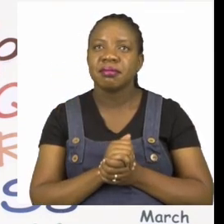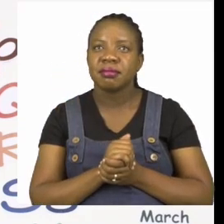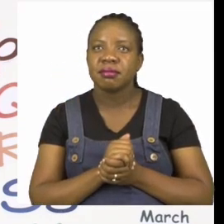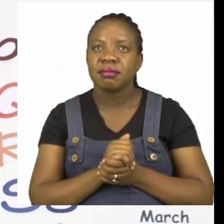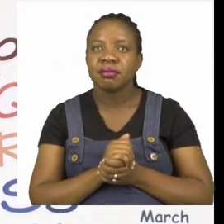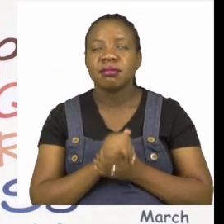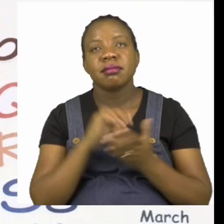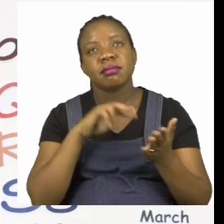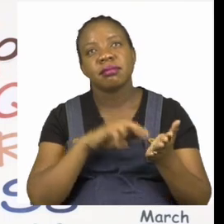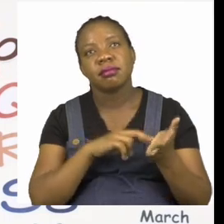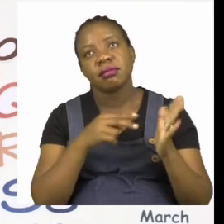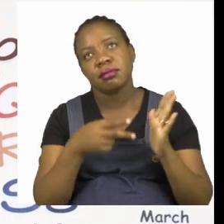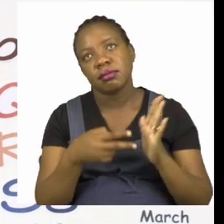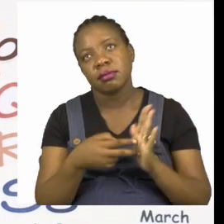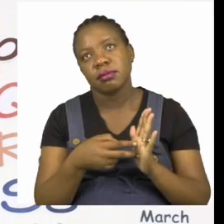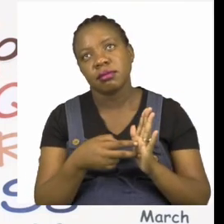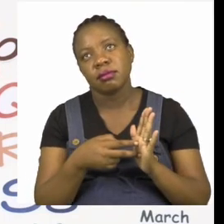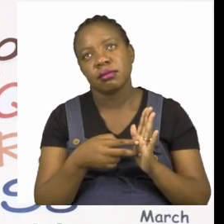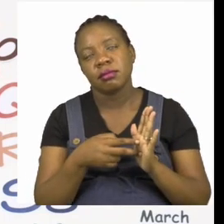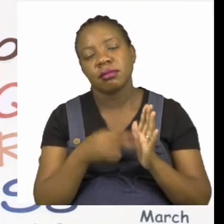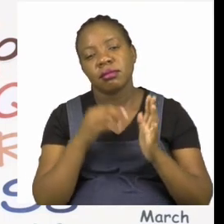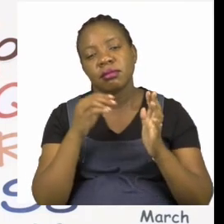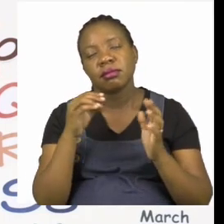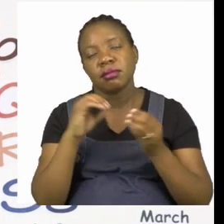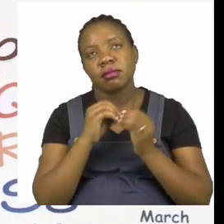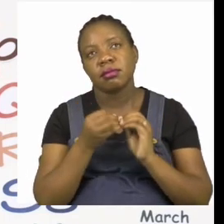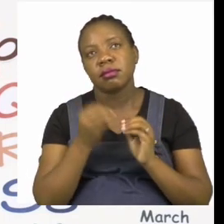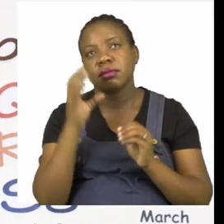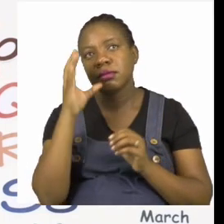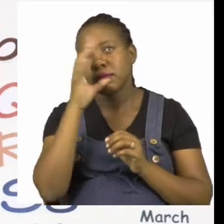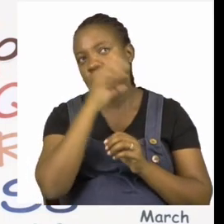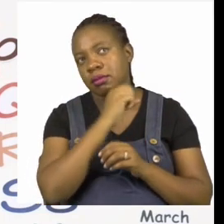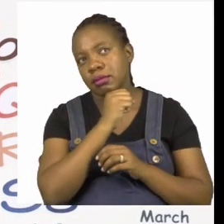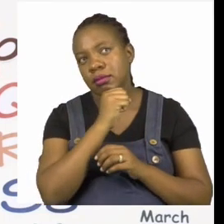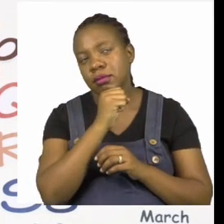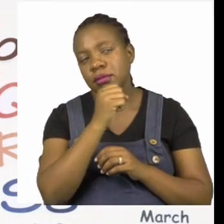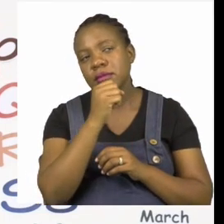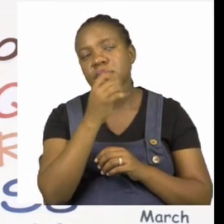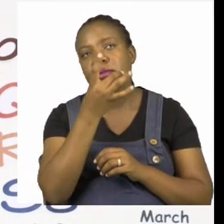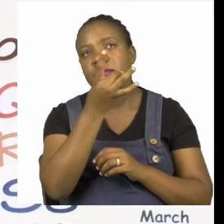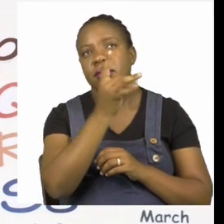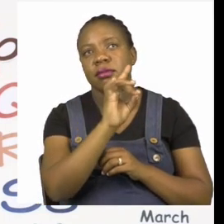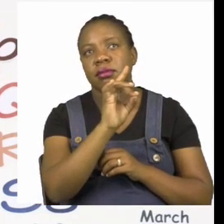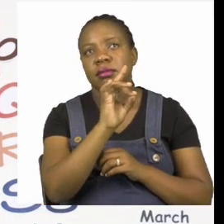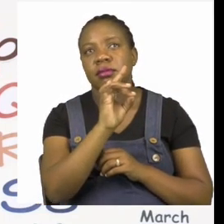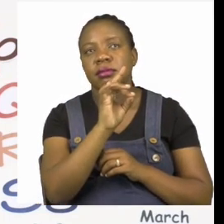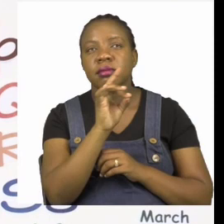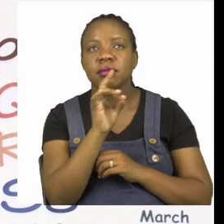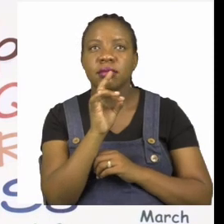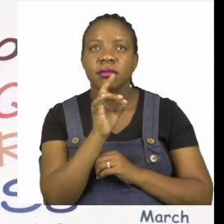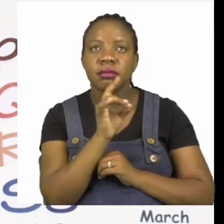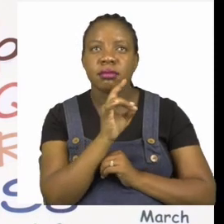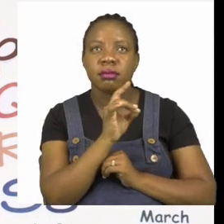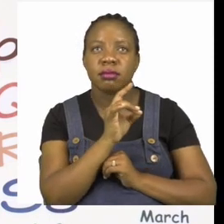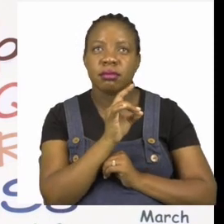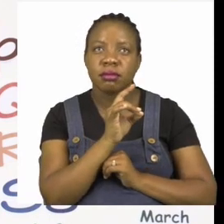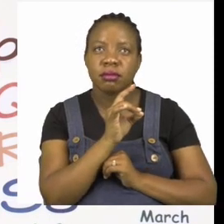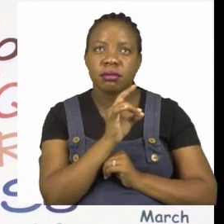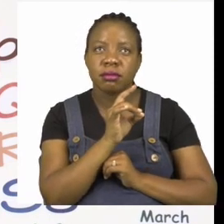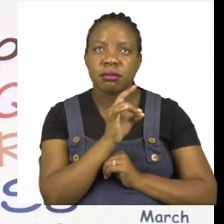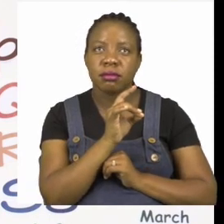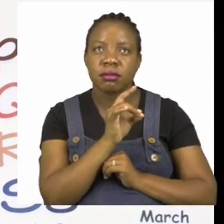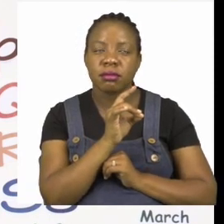that means, boys and girls, that the missing number is 8. That makes